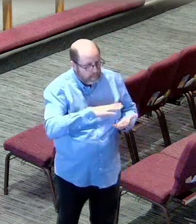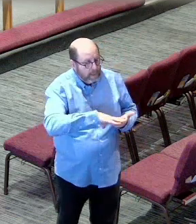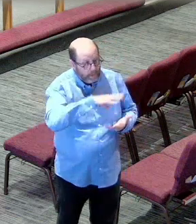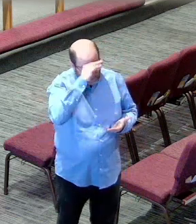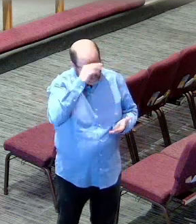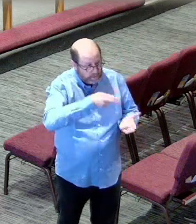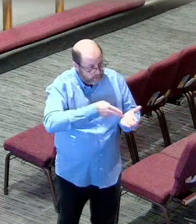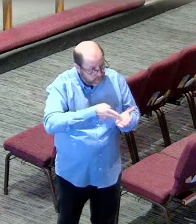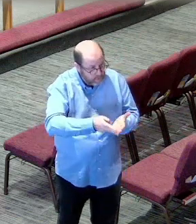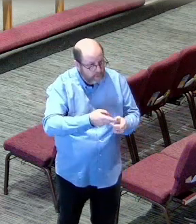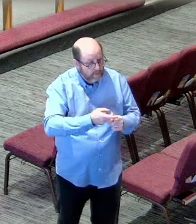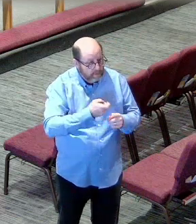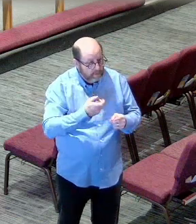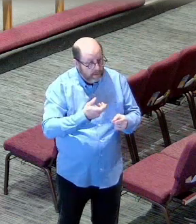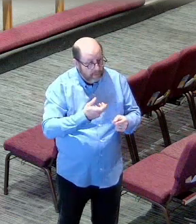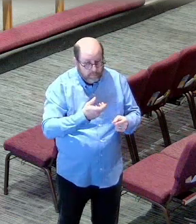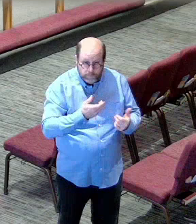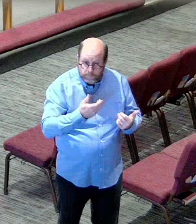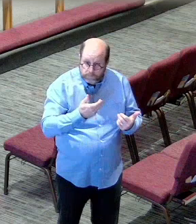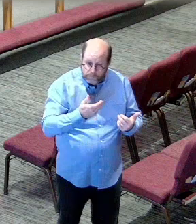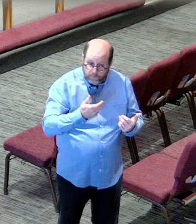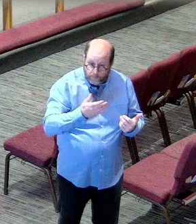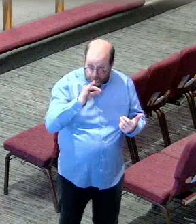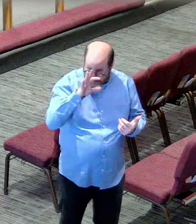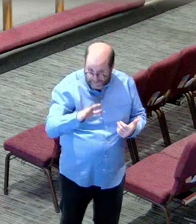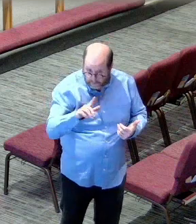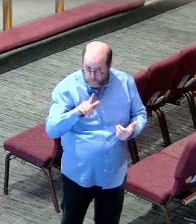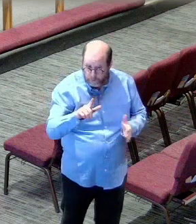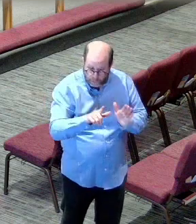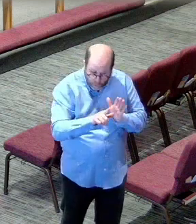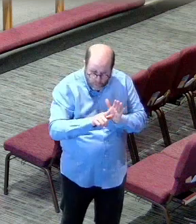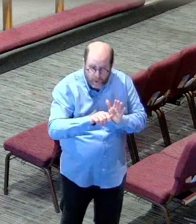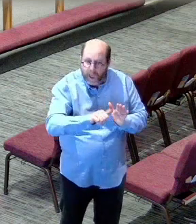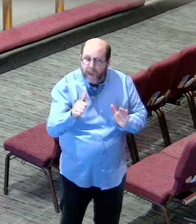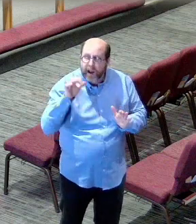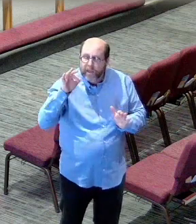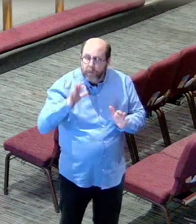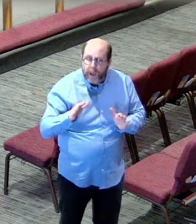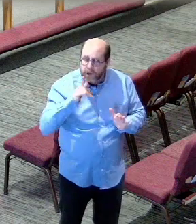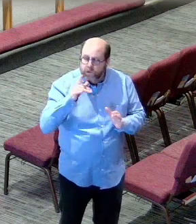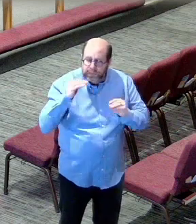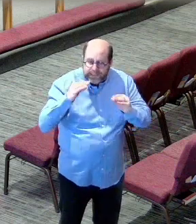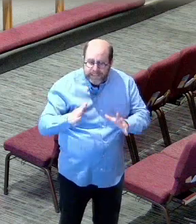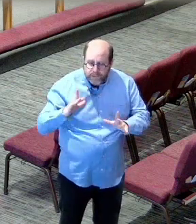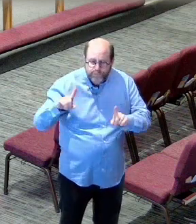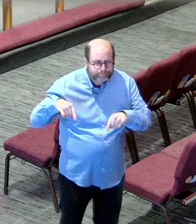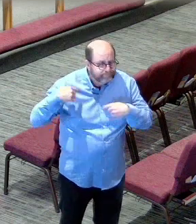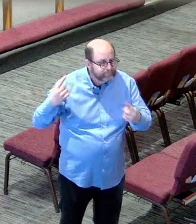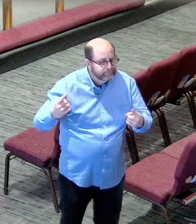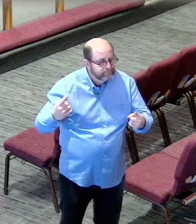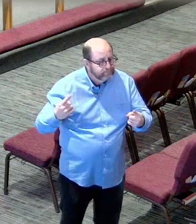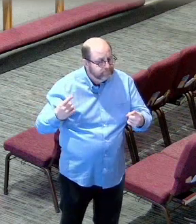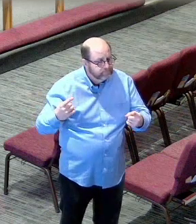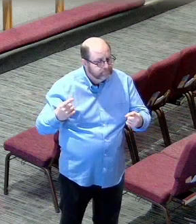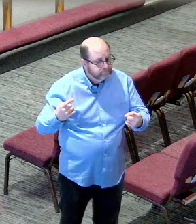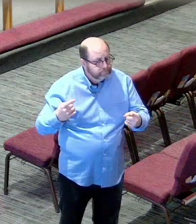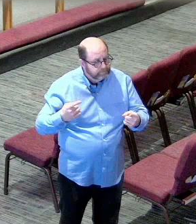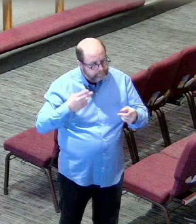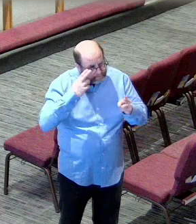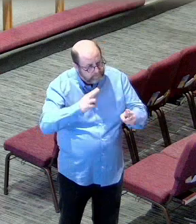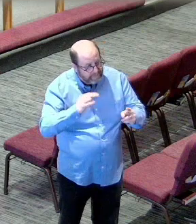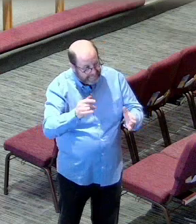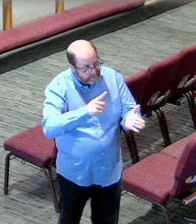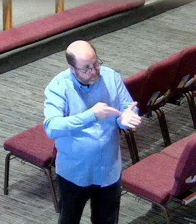true from Pastor Luther and from those faithful pastors and teachers following him. That